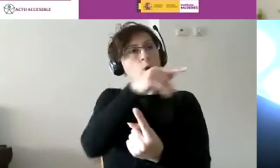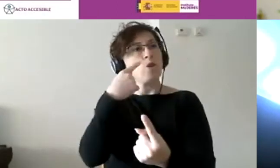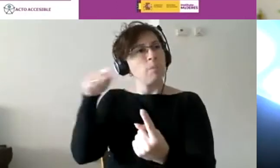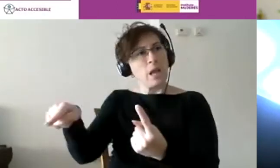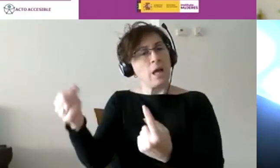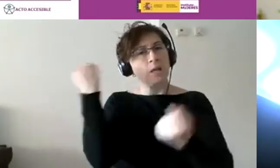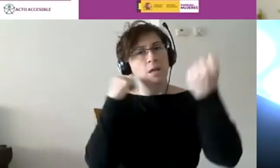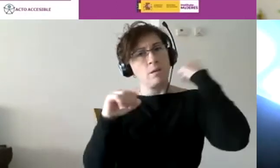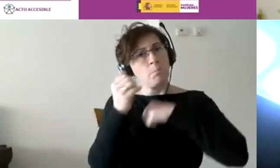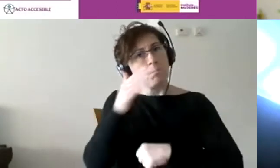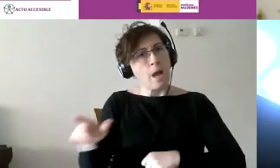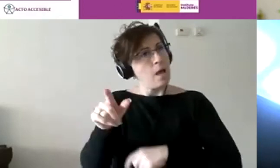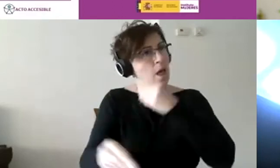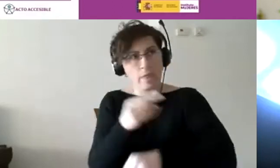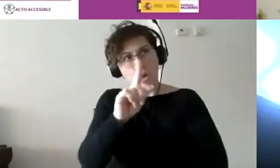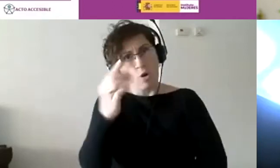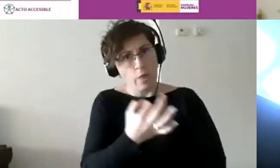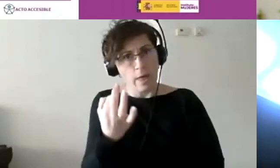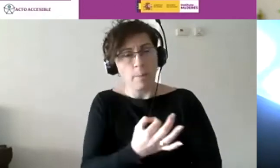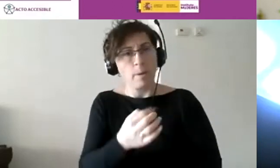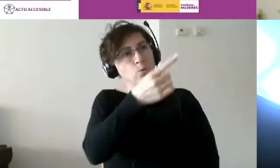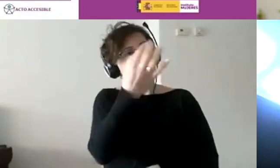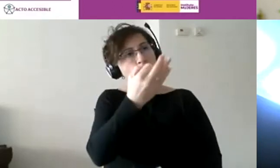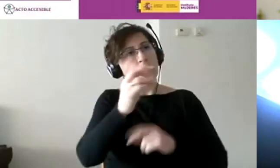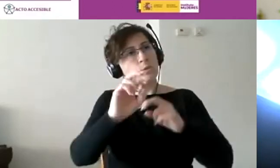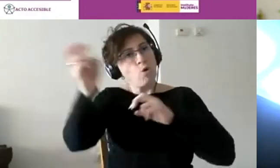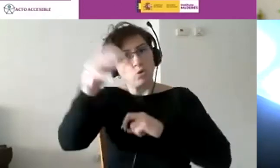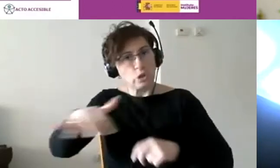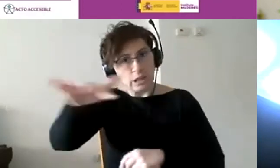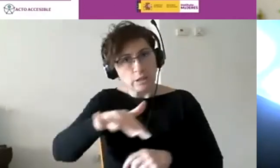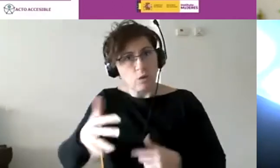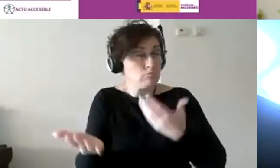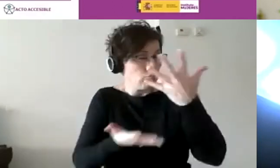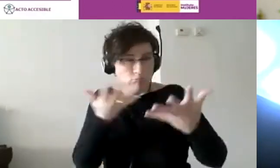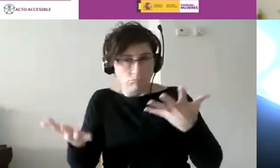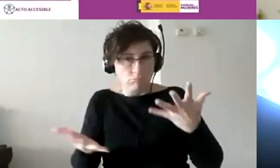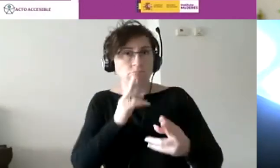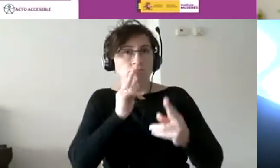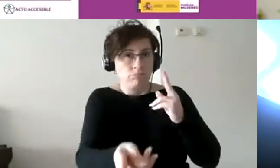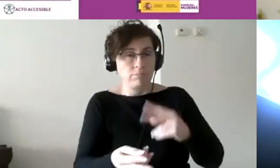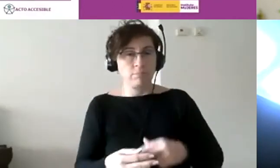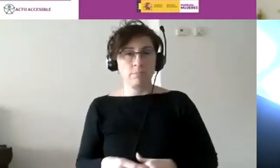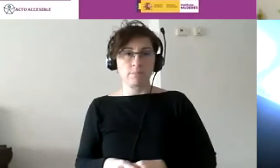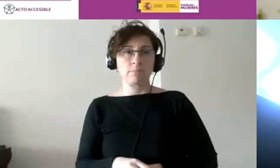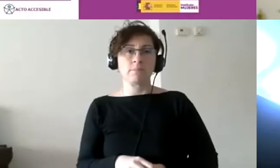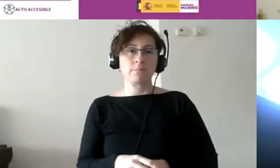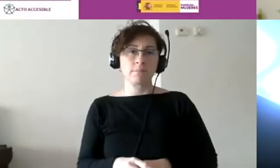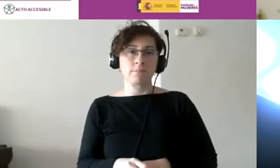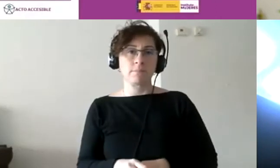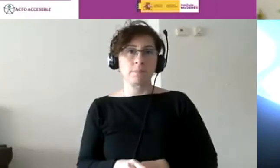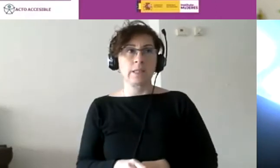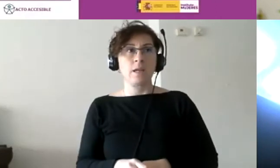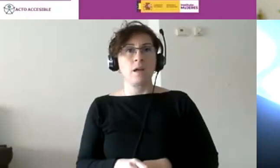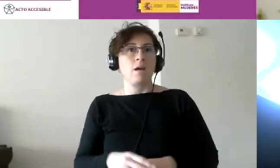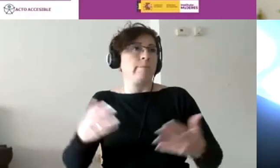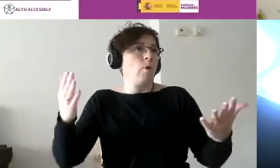behavior. You must go somewhere. We should call the police. And it is very